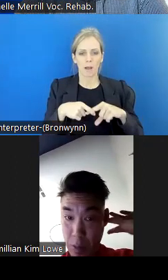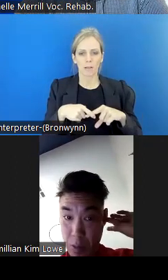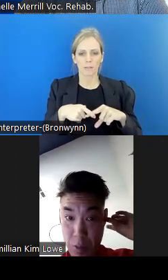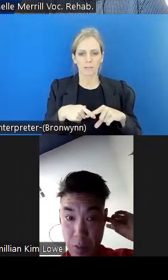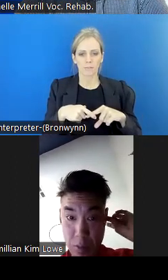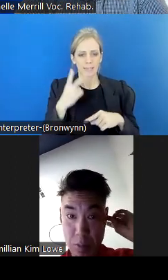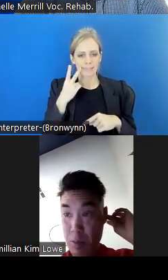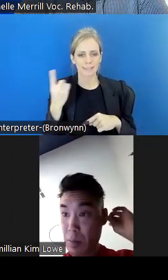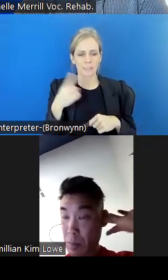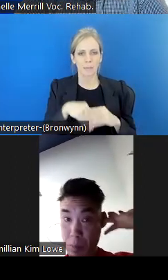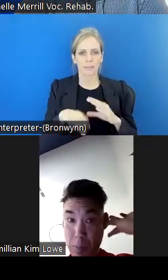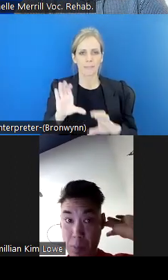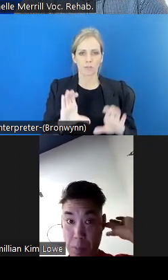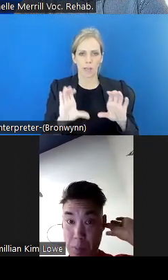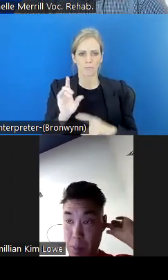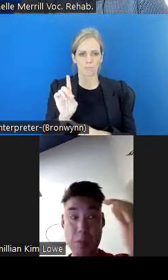chat.